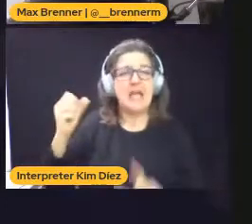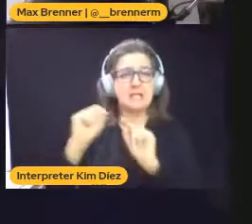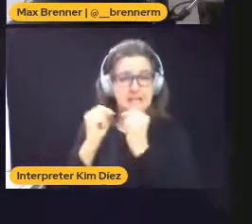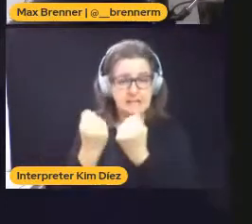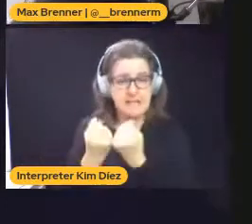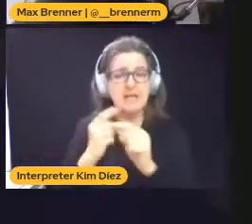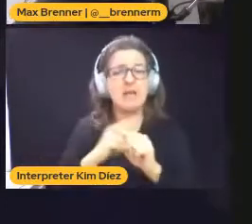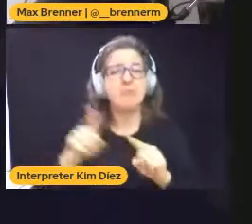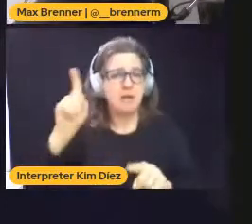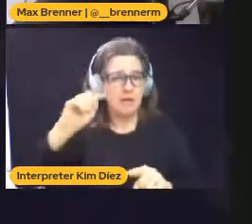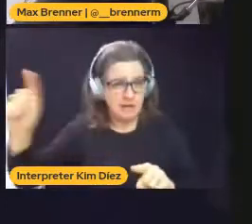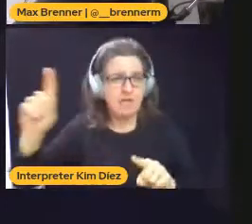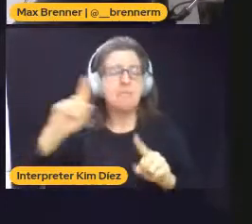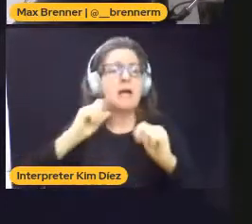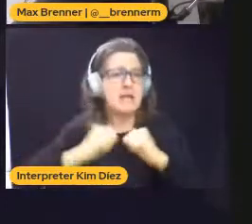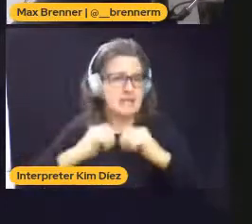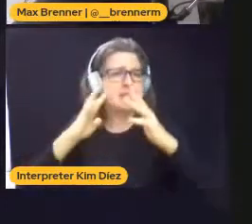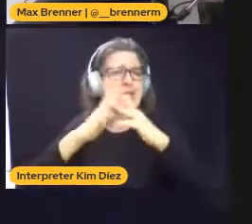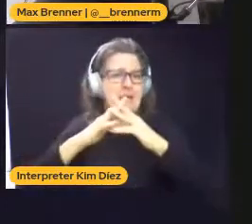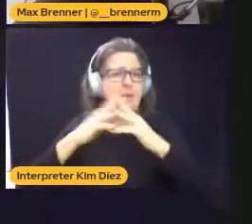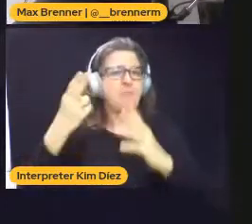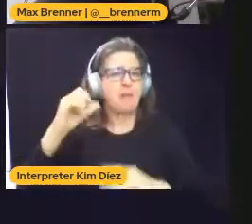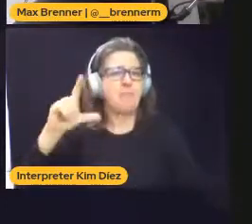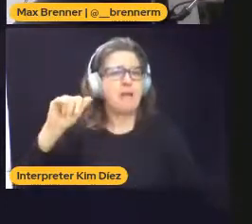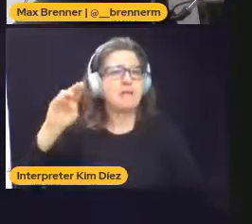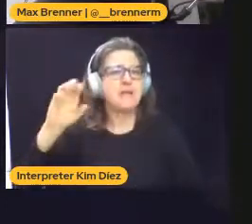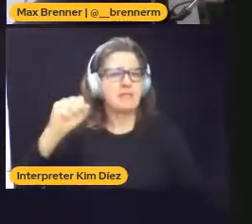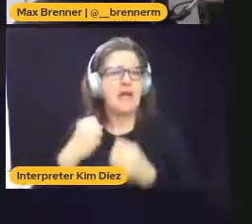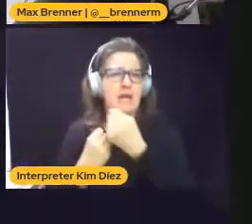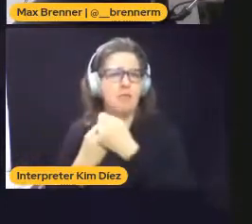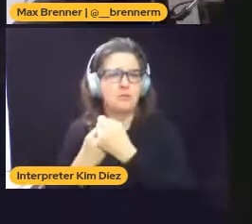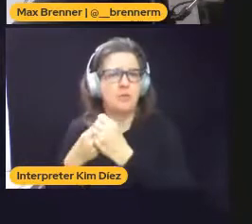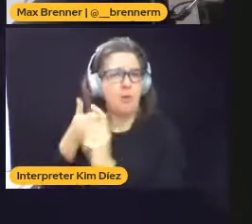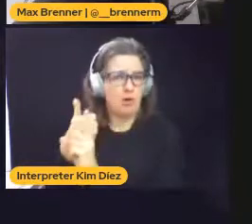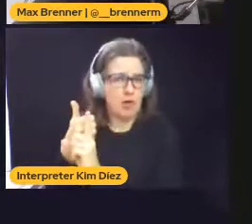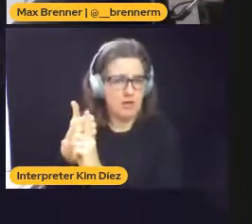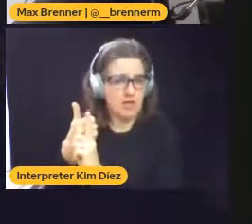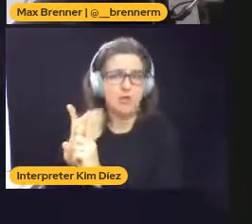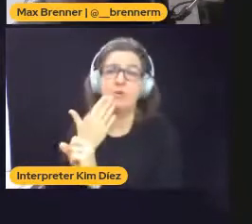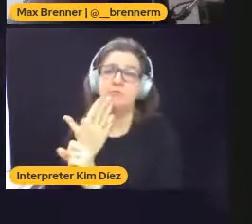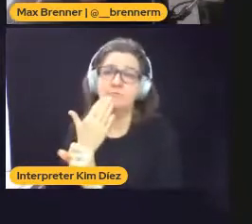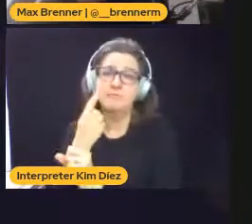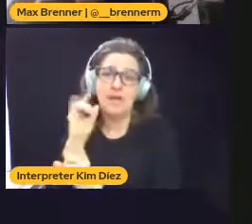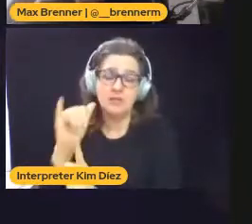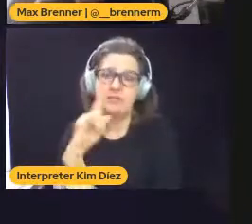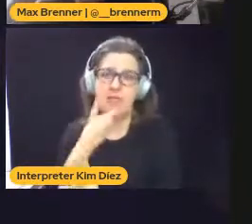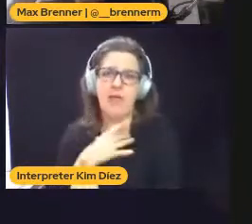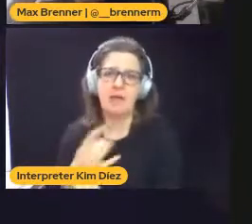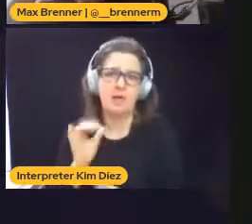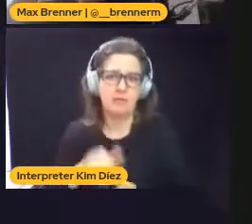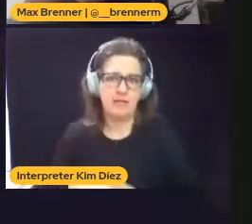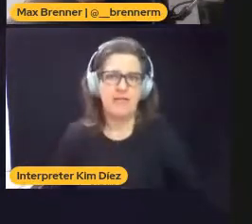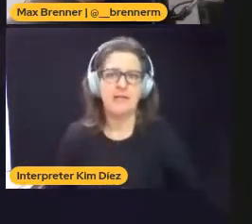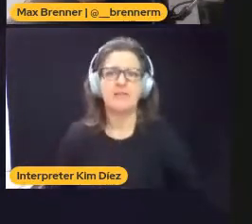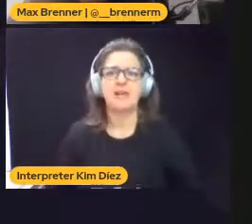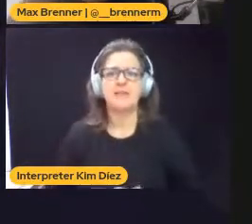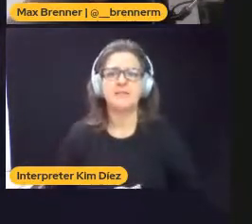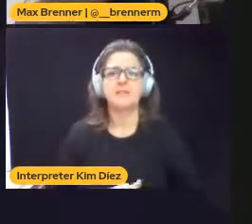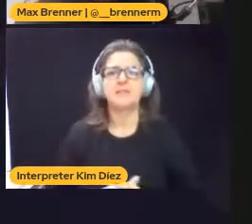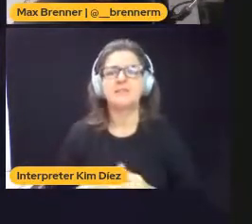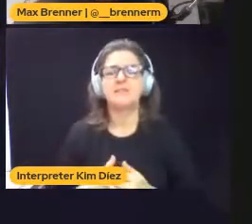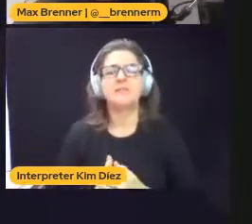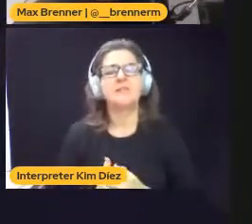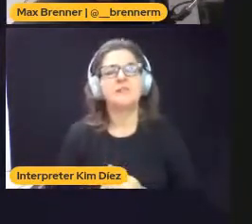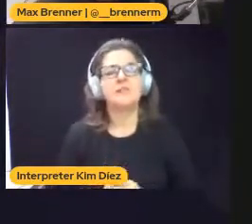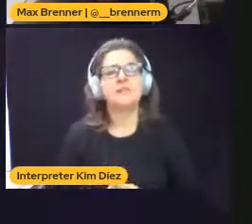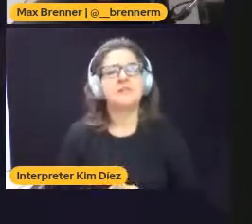implemented the Helm support on his own. Thanks for that. I really like it. I will also explain why in a second. So as